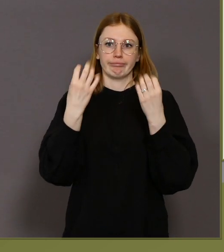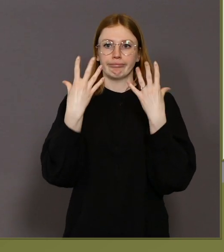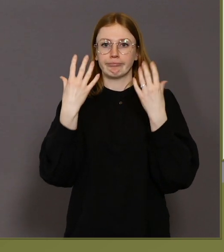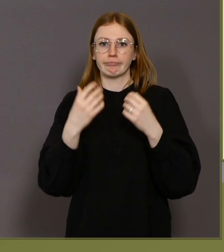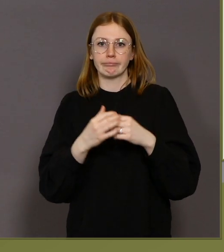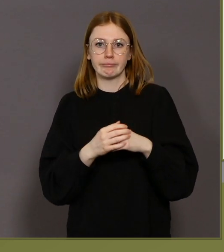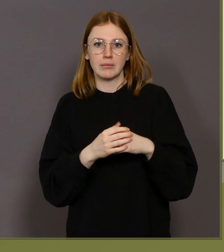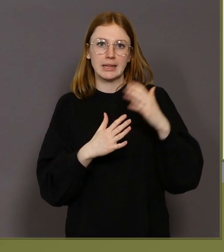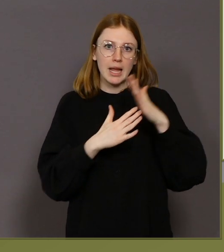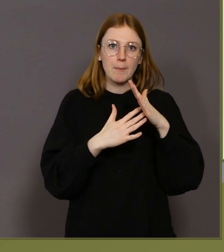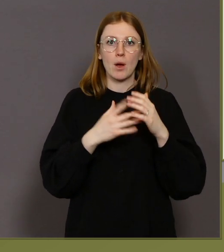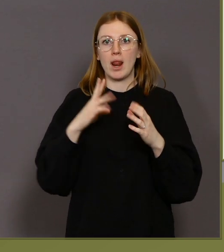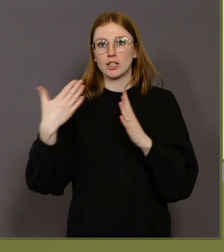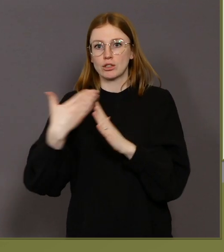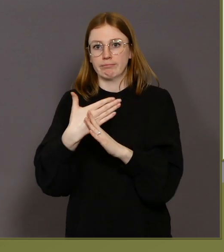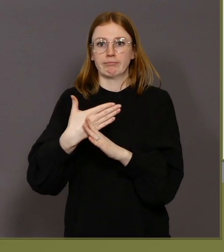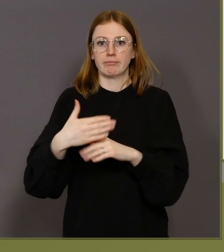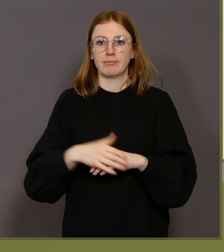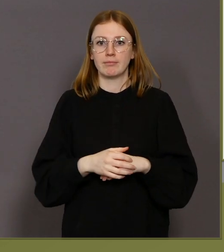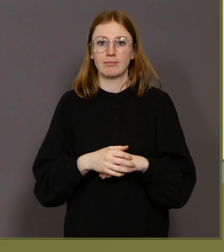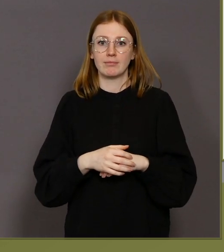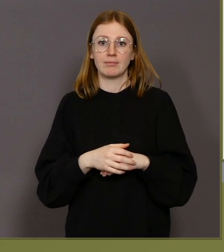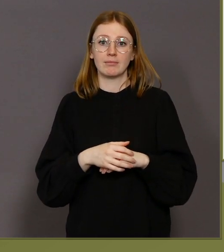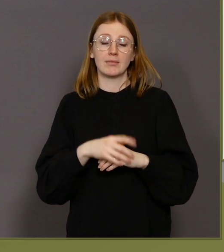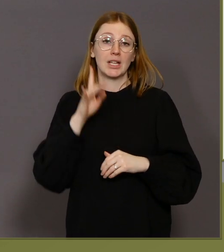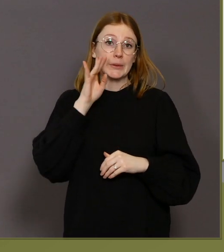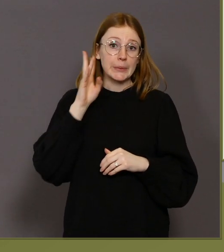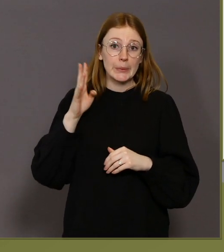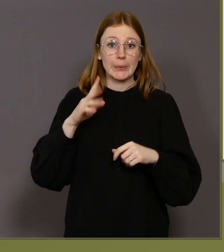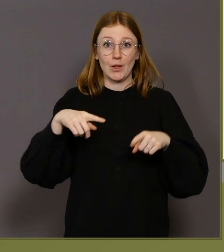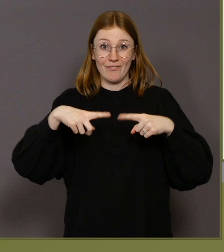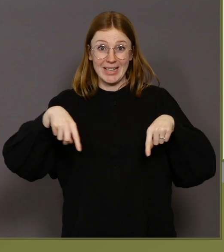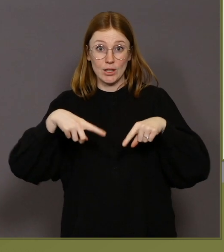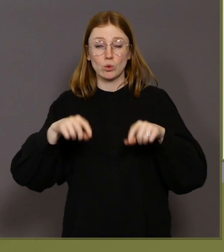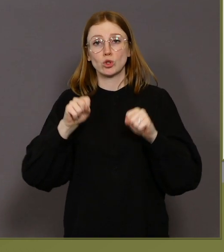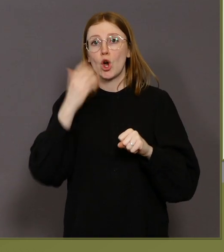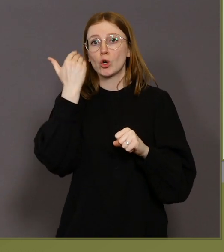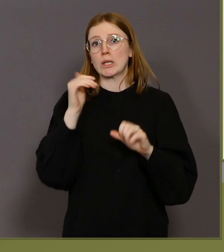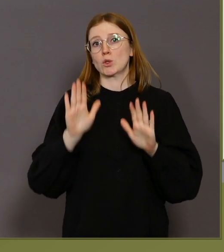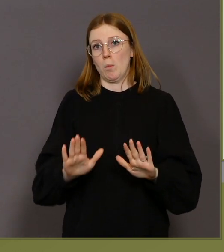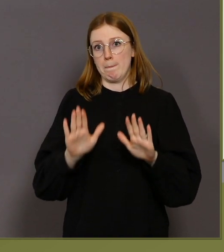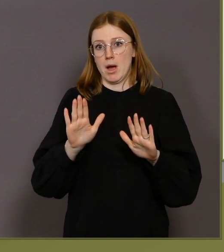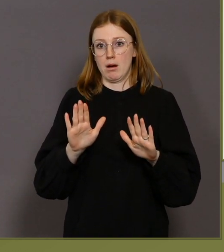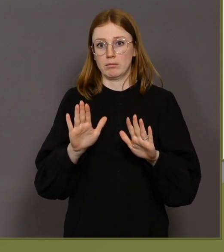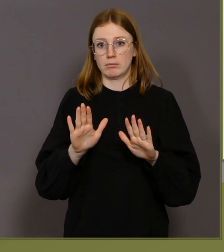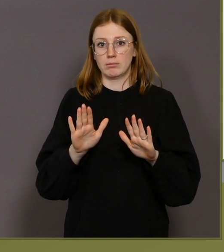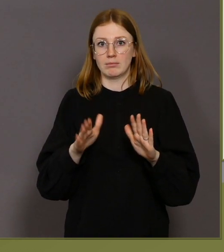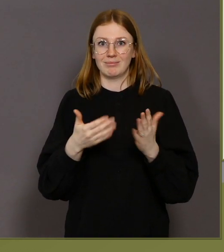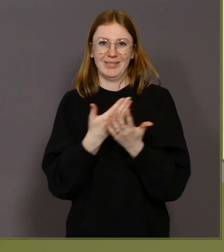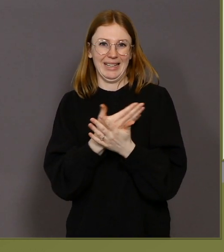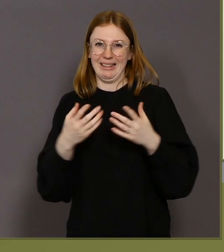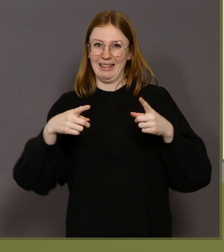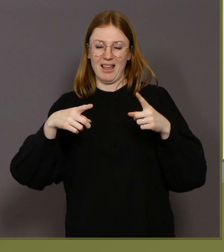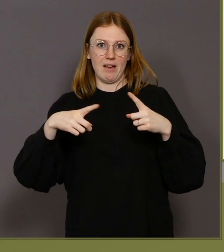as on the web. You need to make your audio and videos stoppable. Don't just have